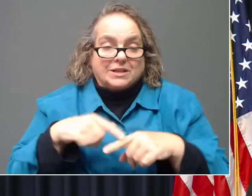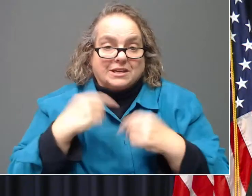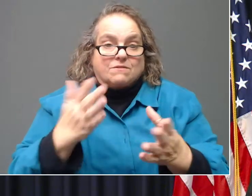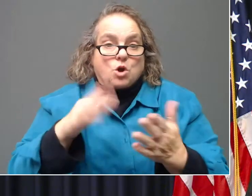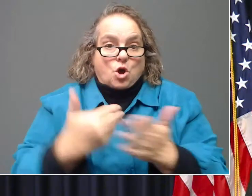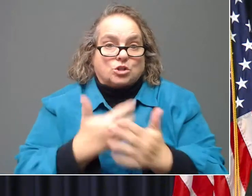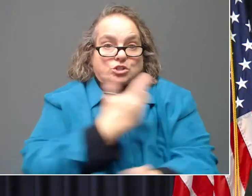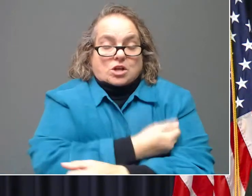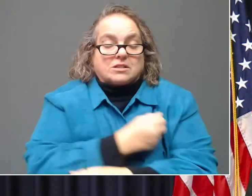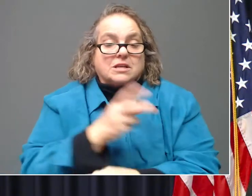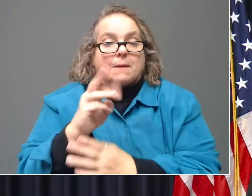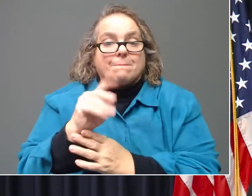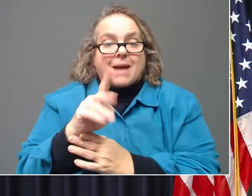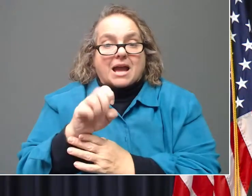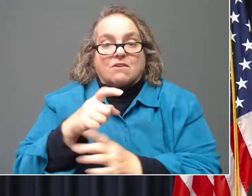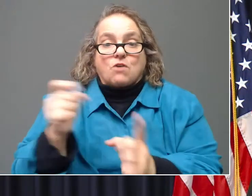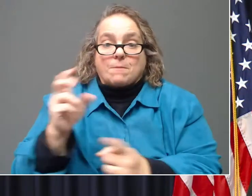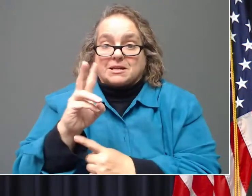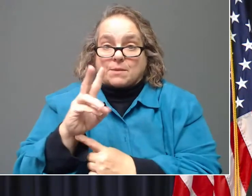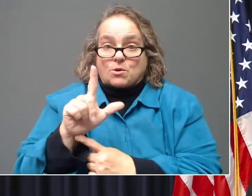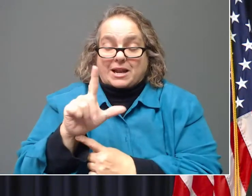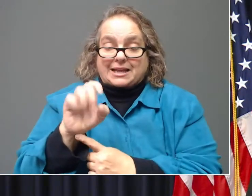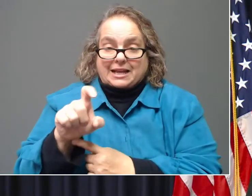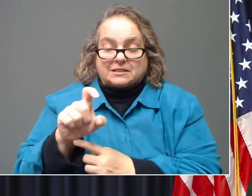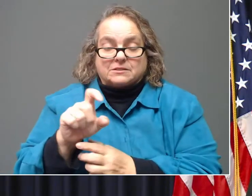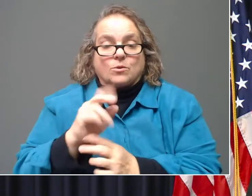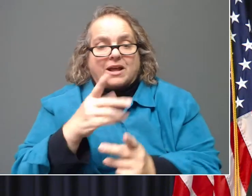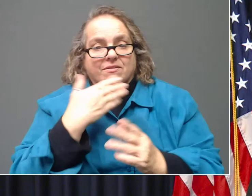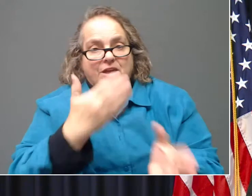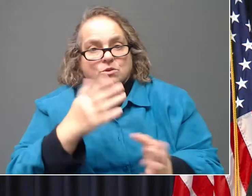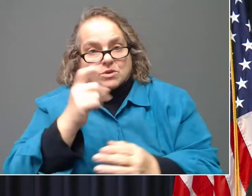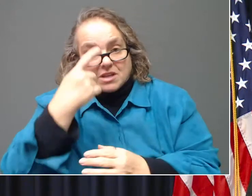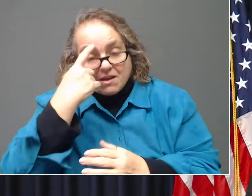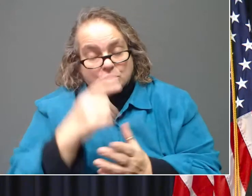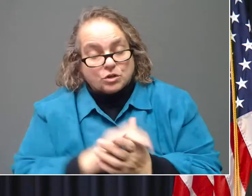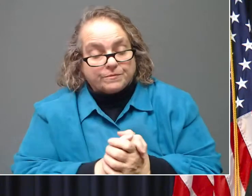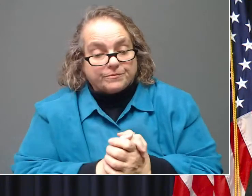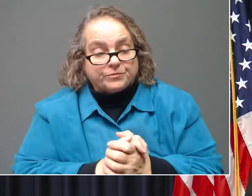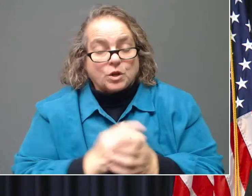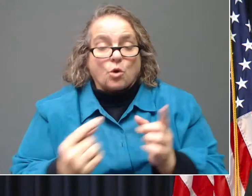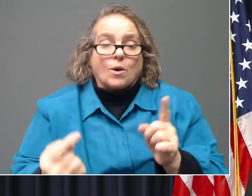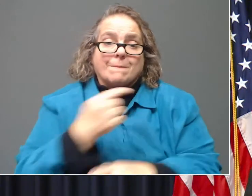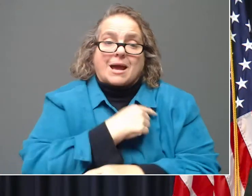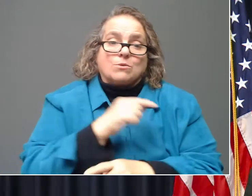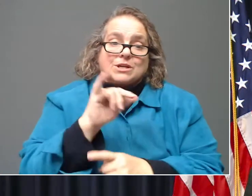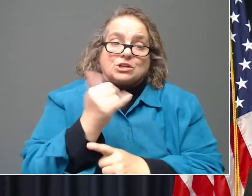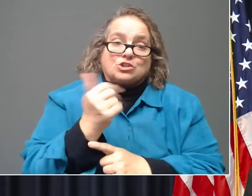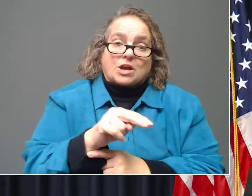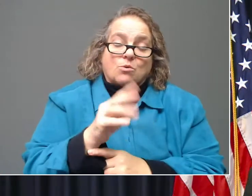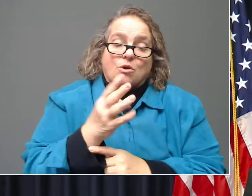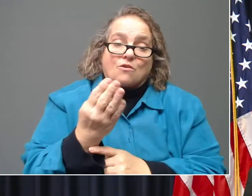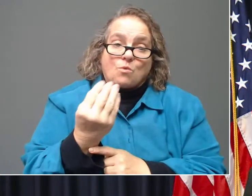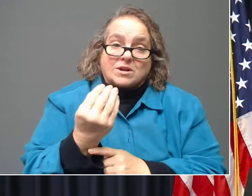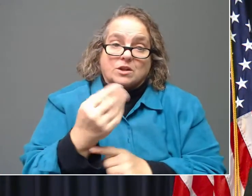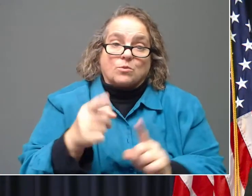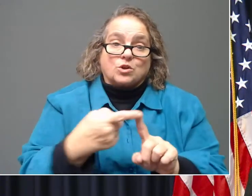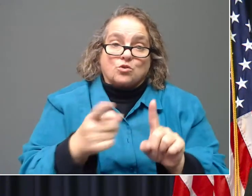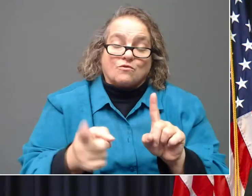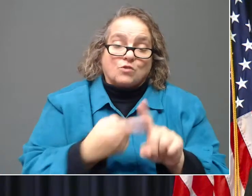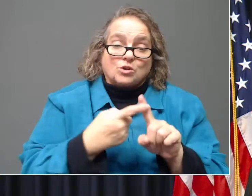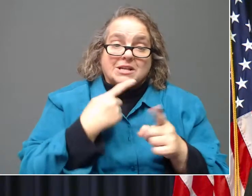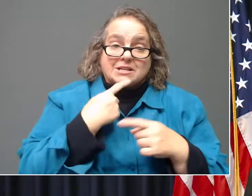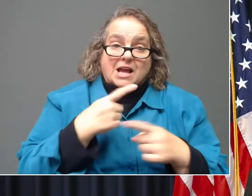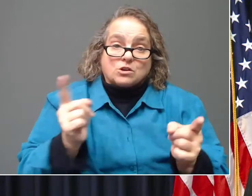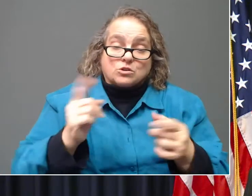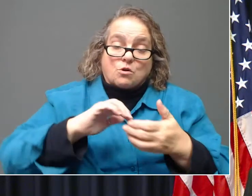Yeah, thank you, Governor. Good evening. Going back to January 14th, when you first announced this partnership with Kroger, and you said that essential